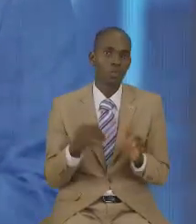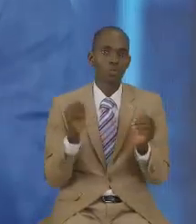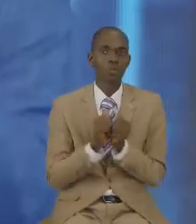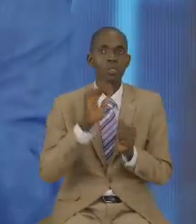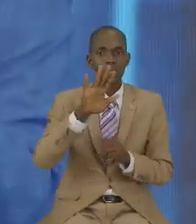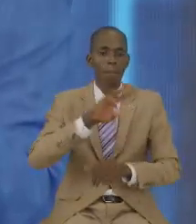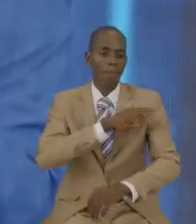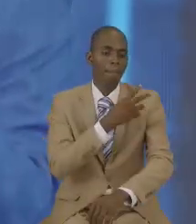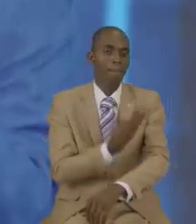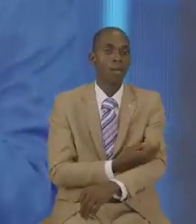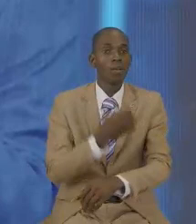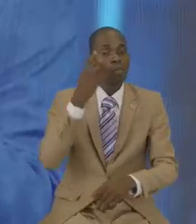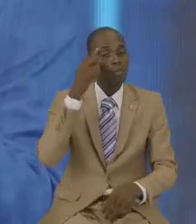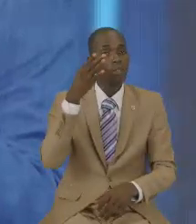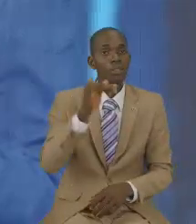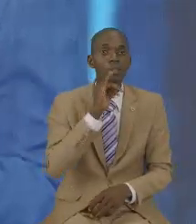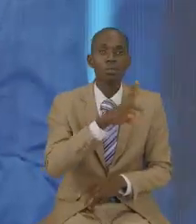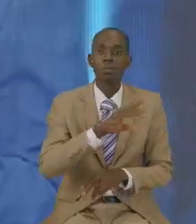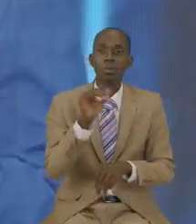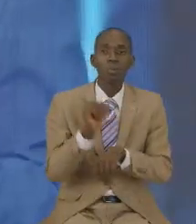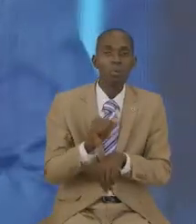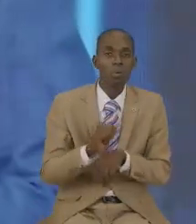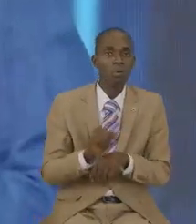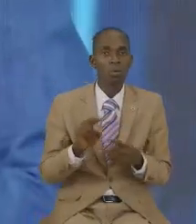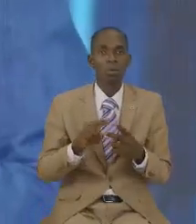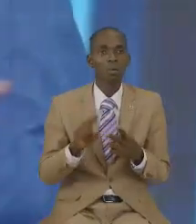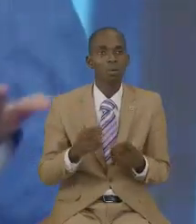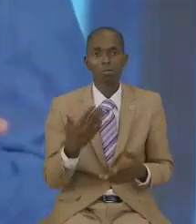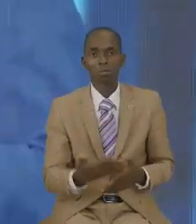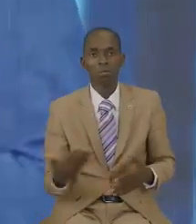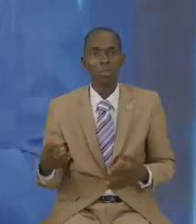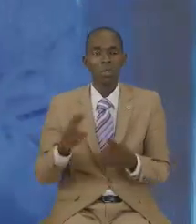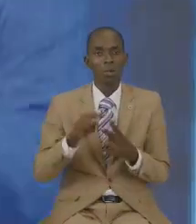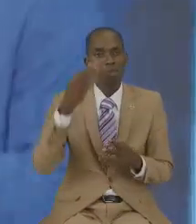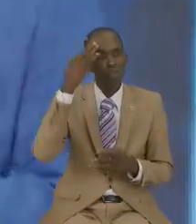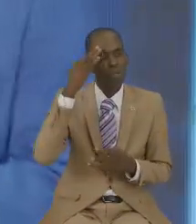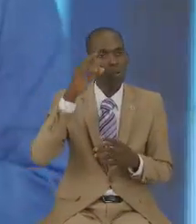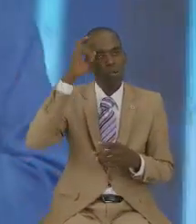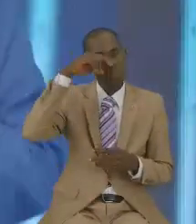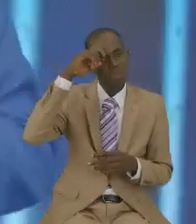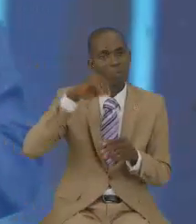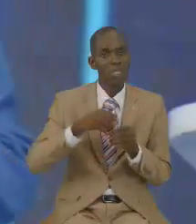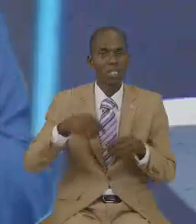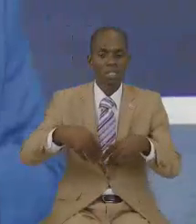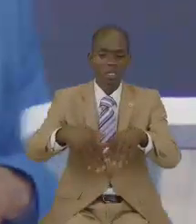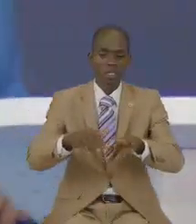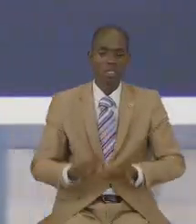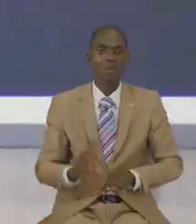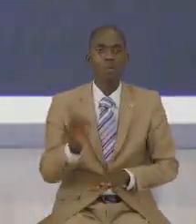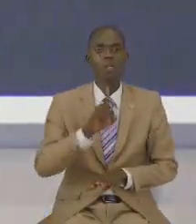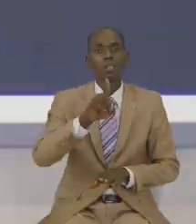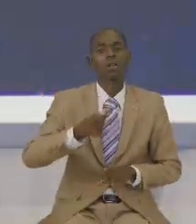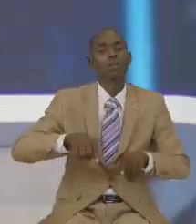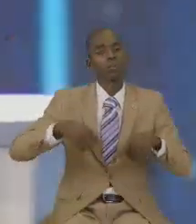might. For there is no work, no device, no knowledge, no wisdom in the grave whither